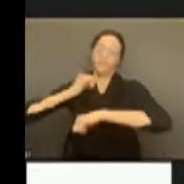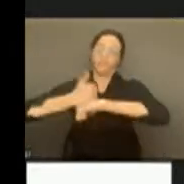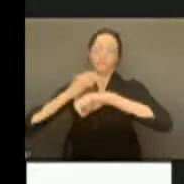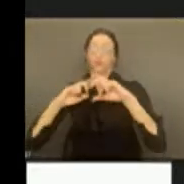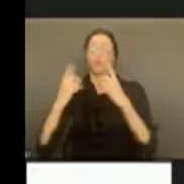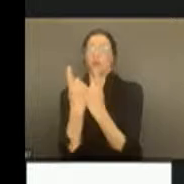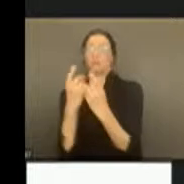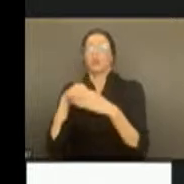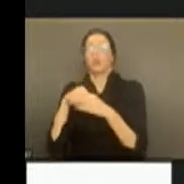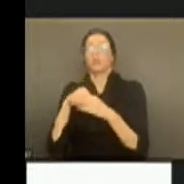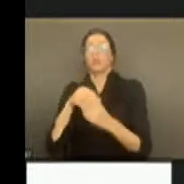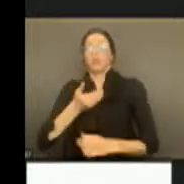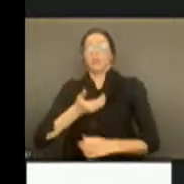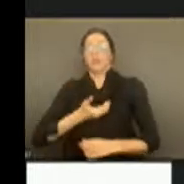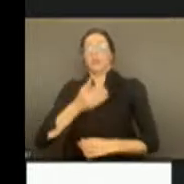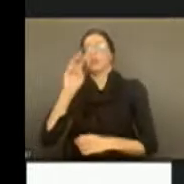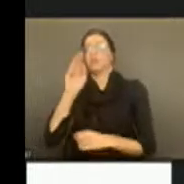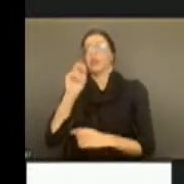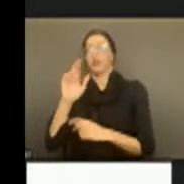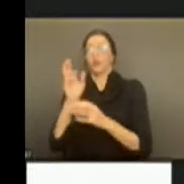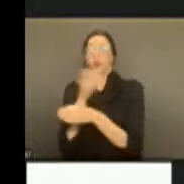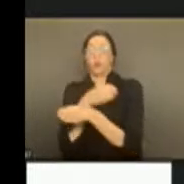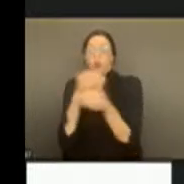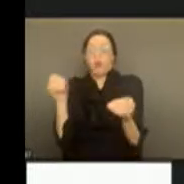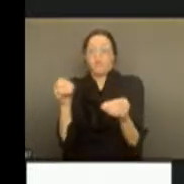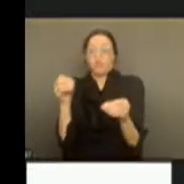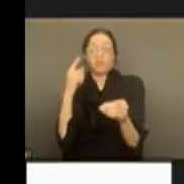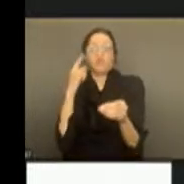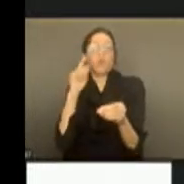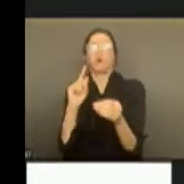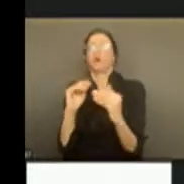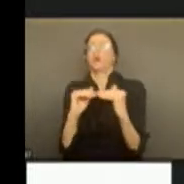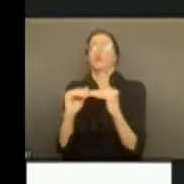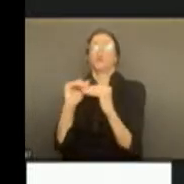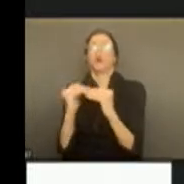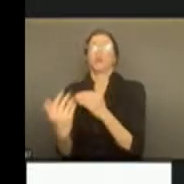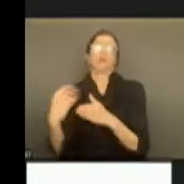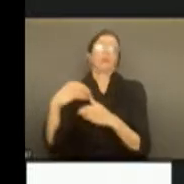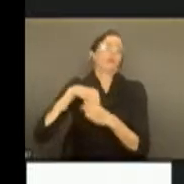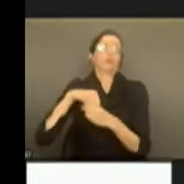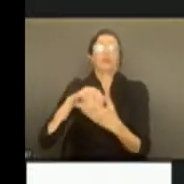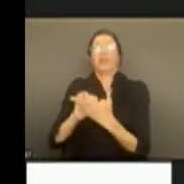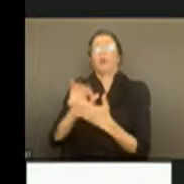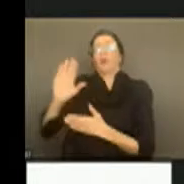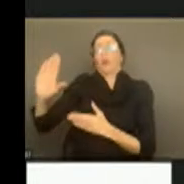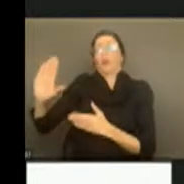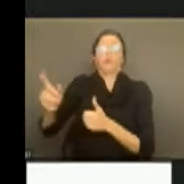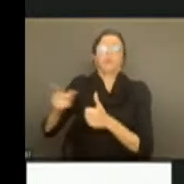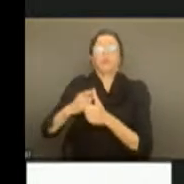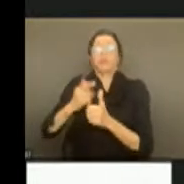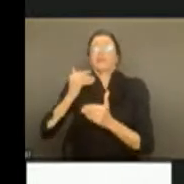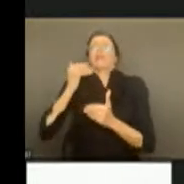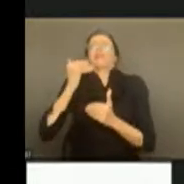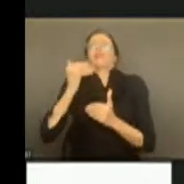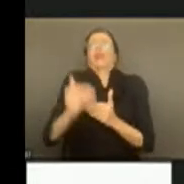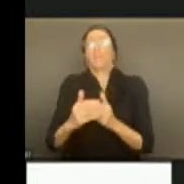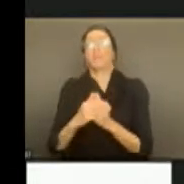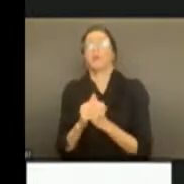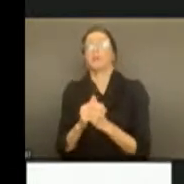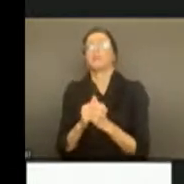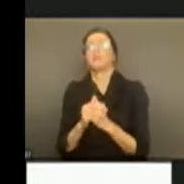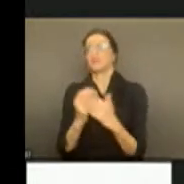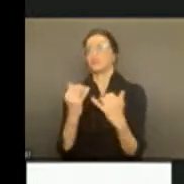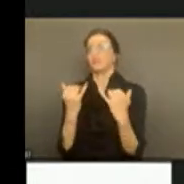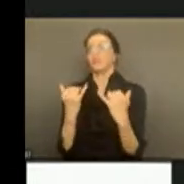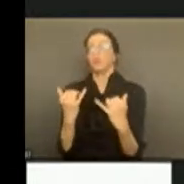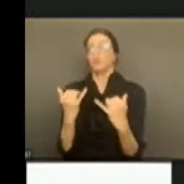one of her first steps to address equality and inclusion. So there is now an arm within the mayor's office that